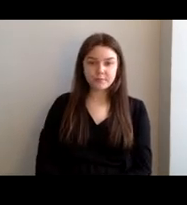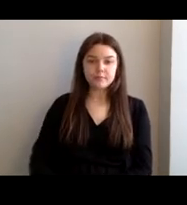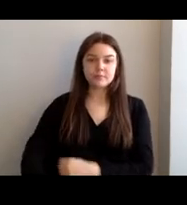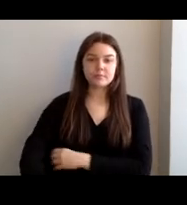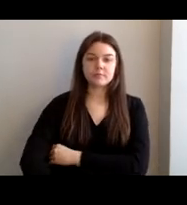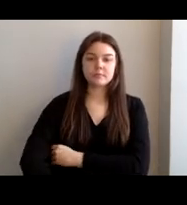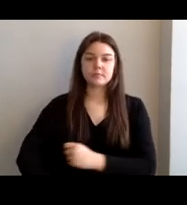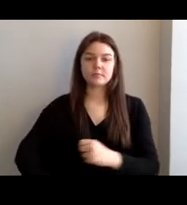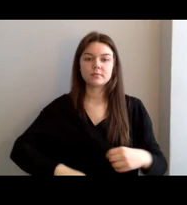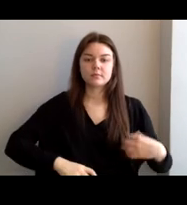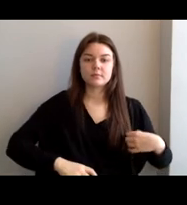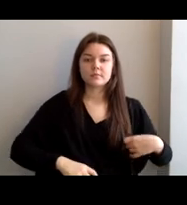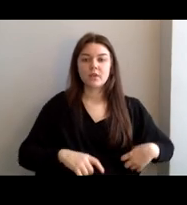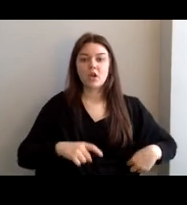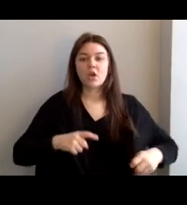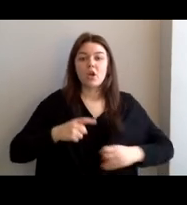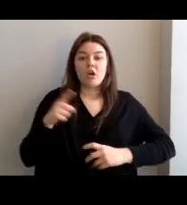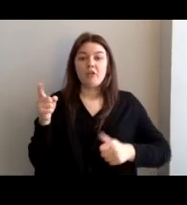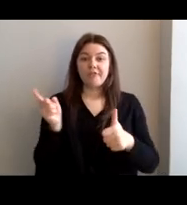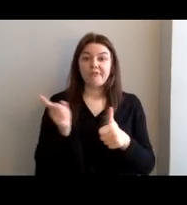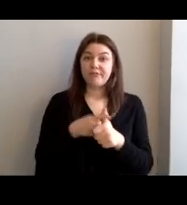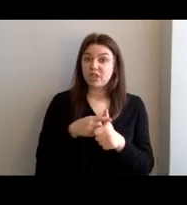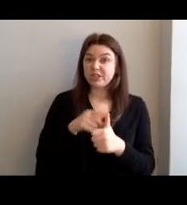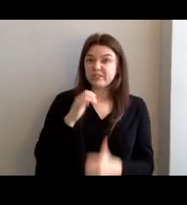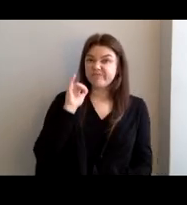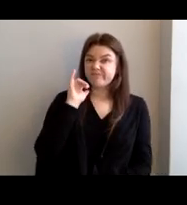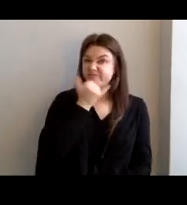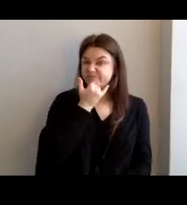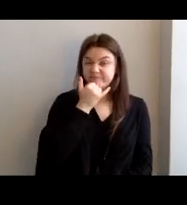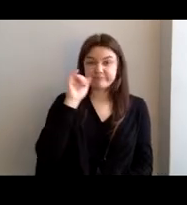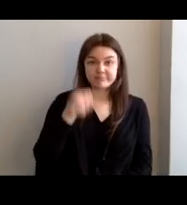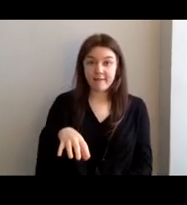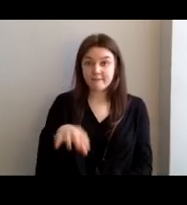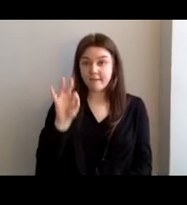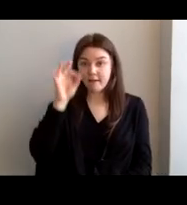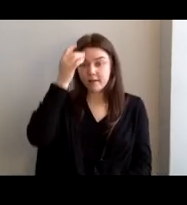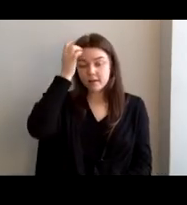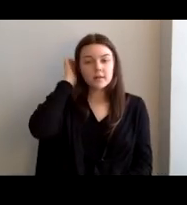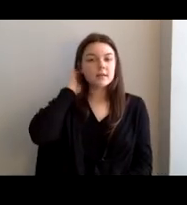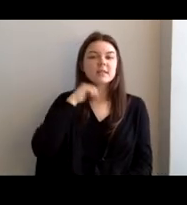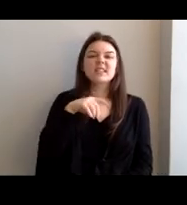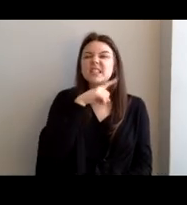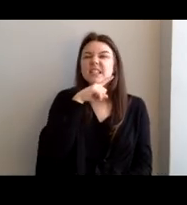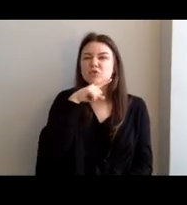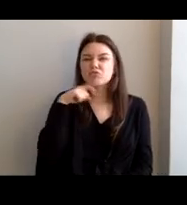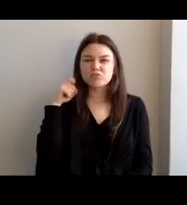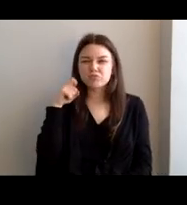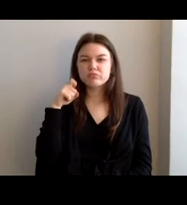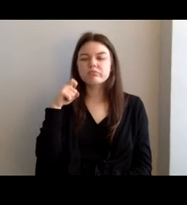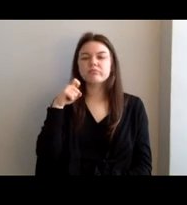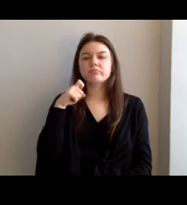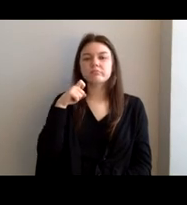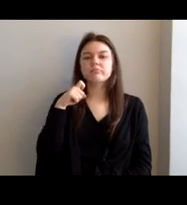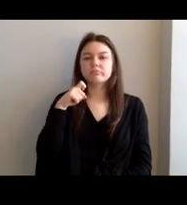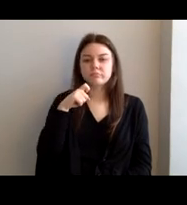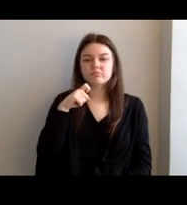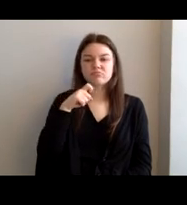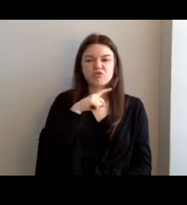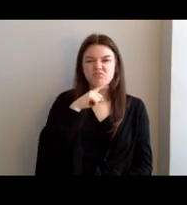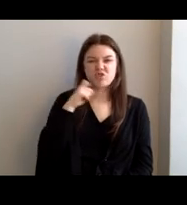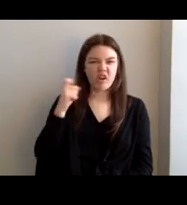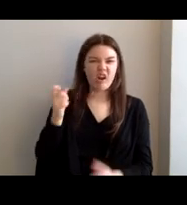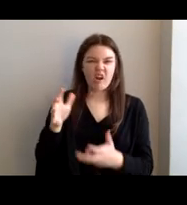So the first defect or flaw that I talked to you about was dehydration. Dehydration is simply drying